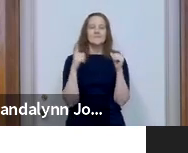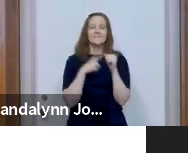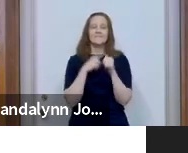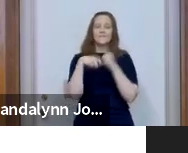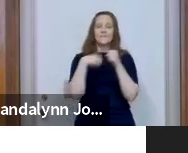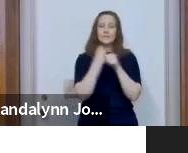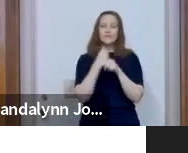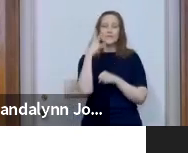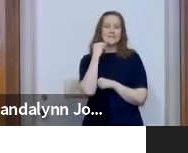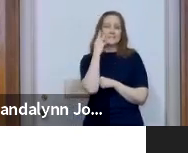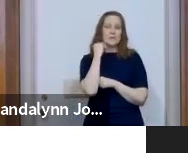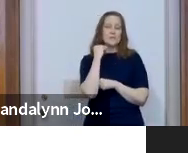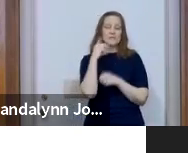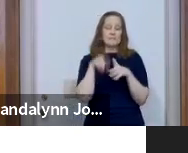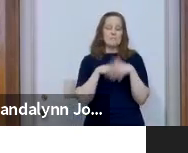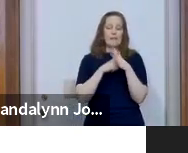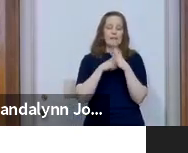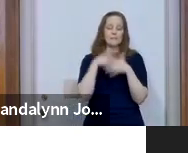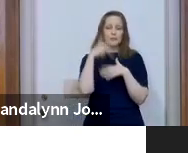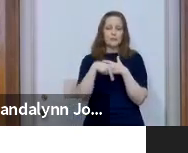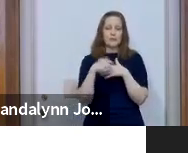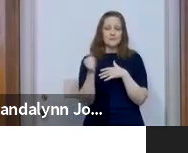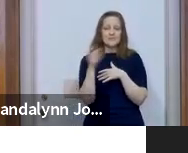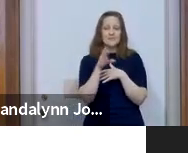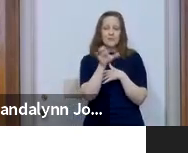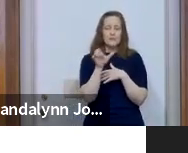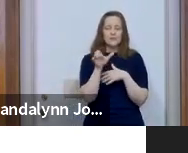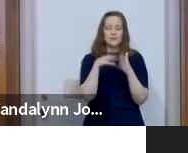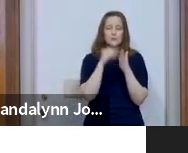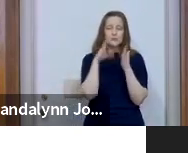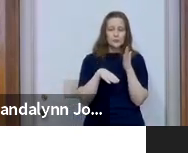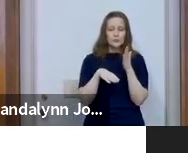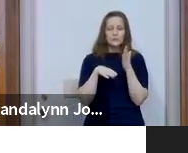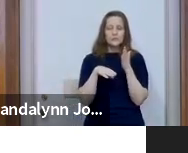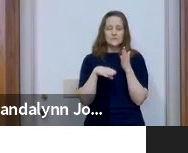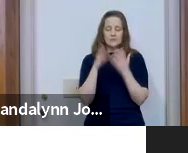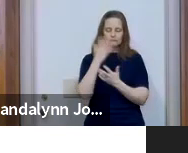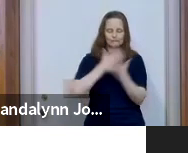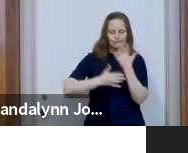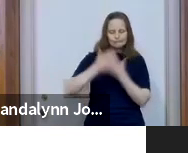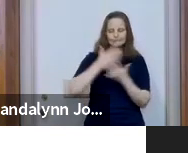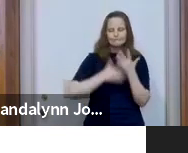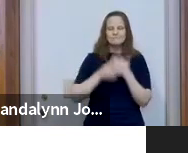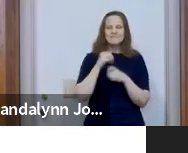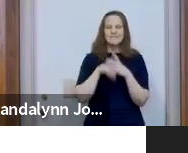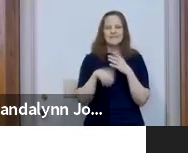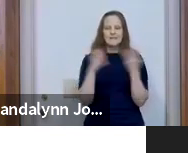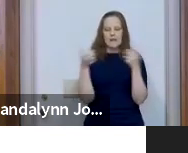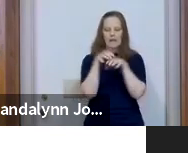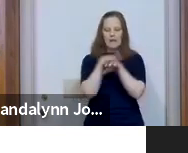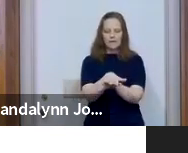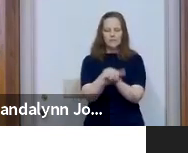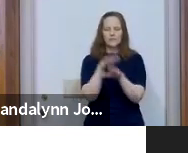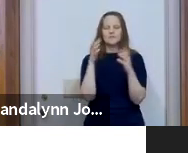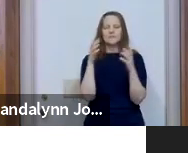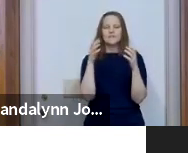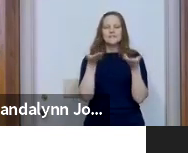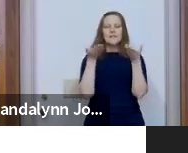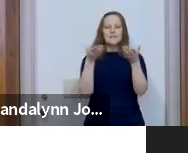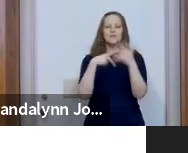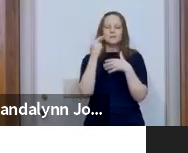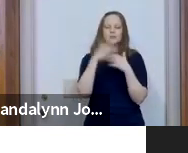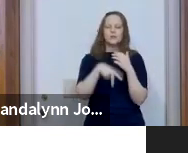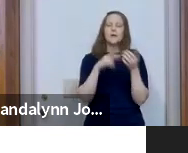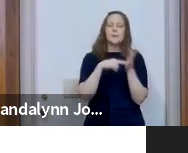experience pilot program where several hundred of our students are going to be engaged in a hybrid delivery program, allowing them